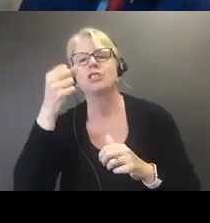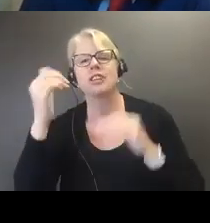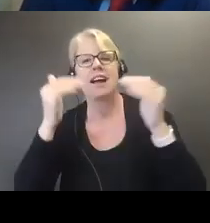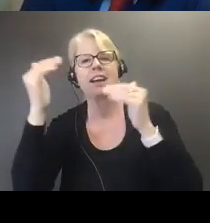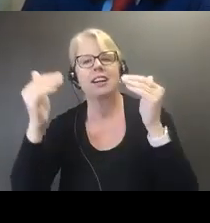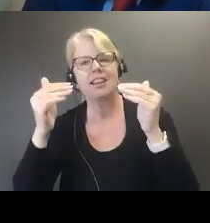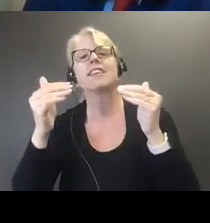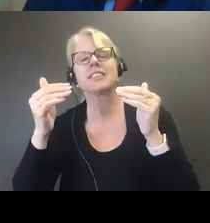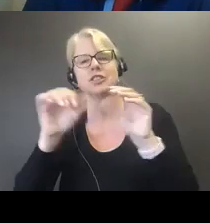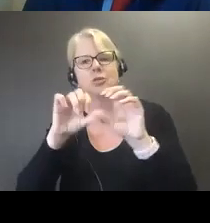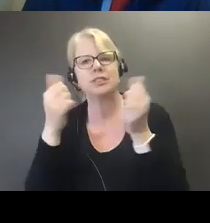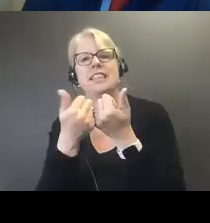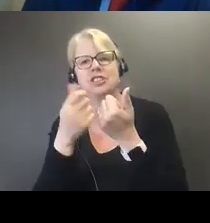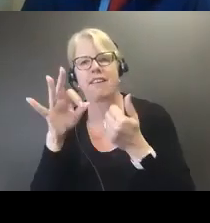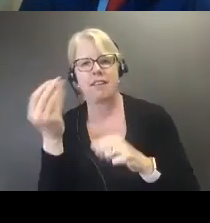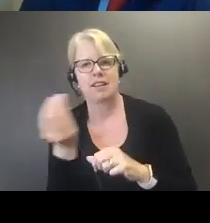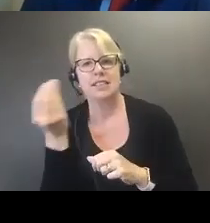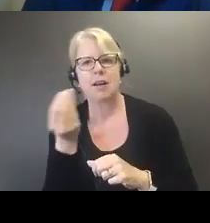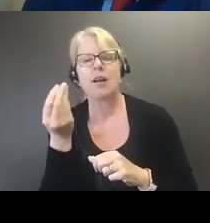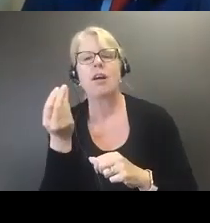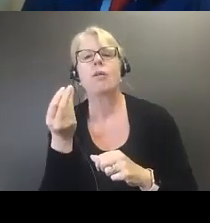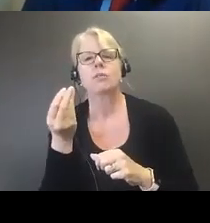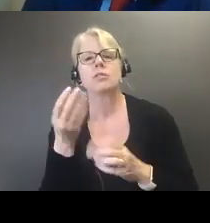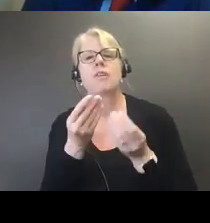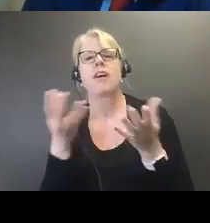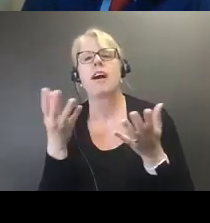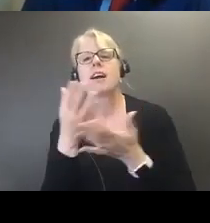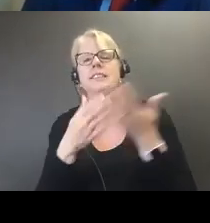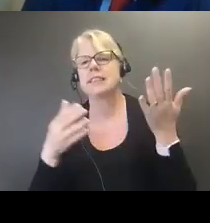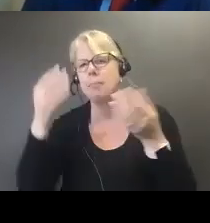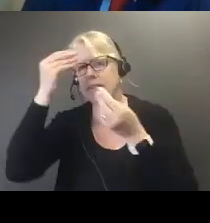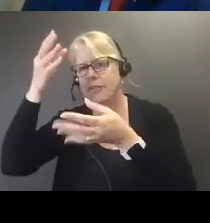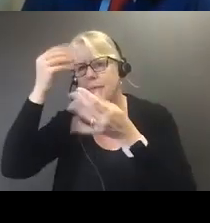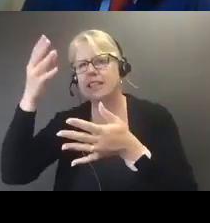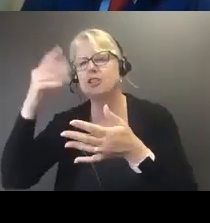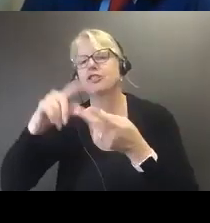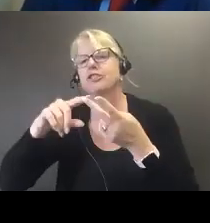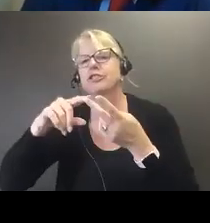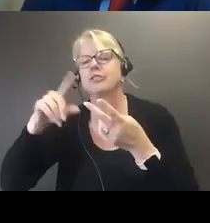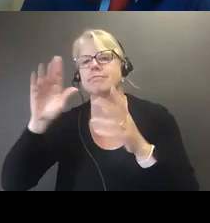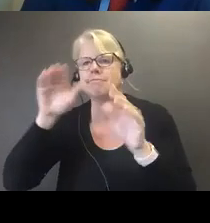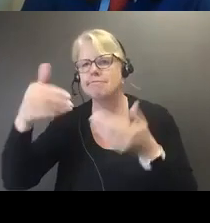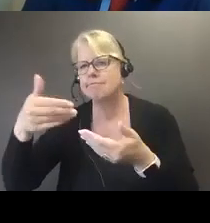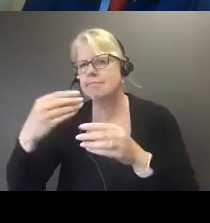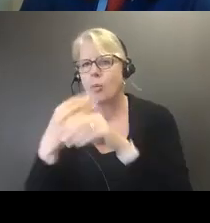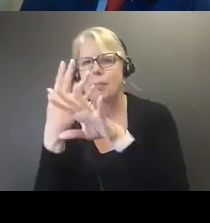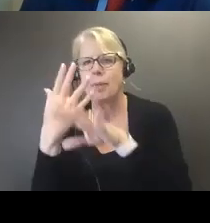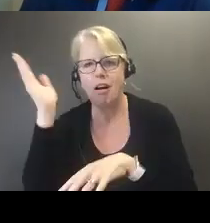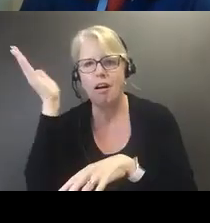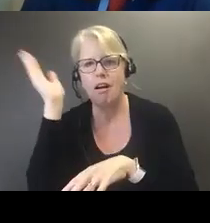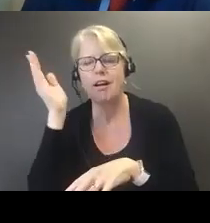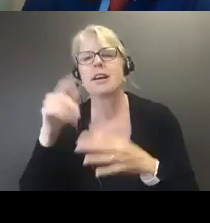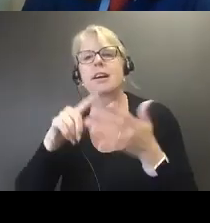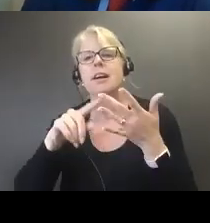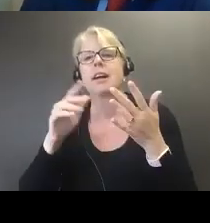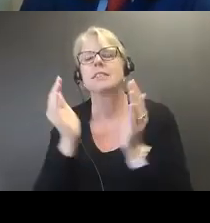of Ontario, and to provide some information in an introductory webinar, and also small